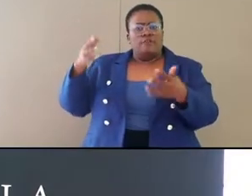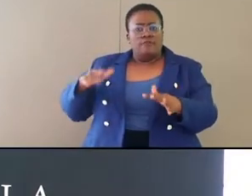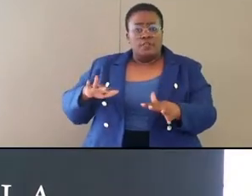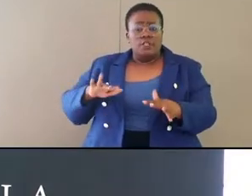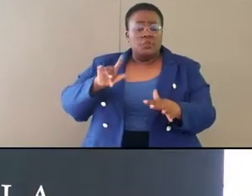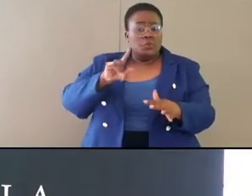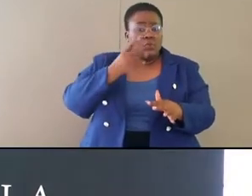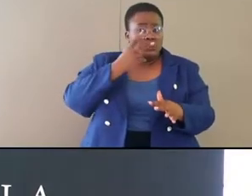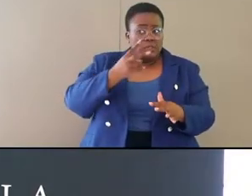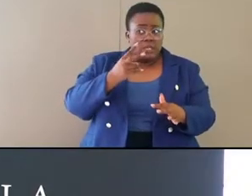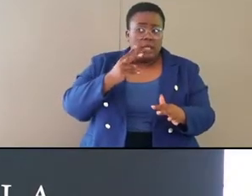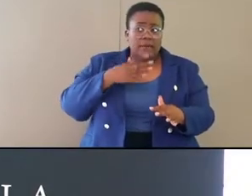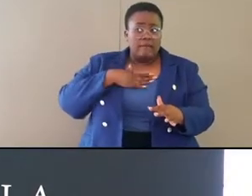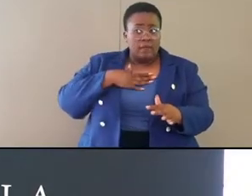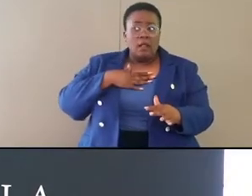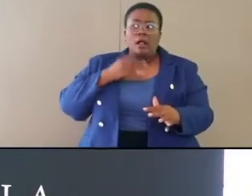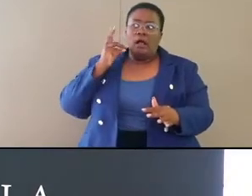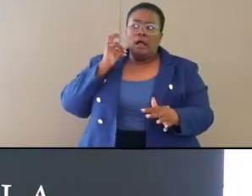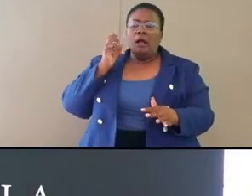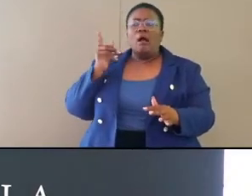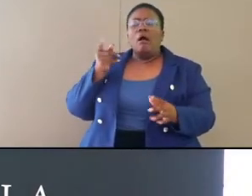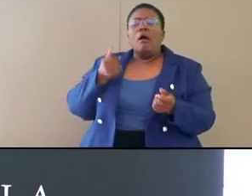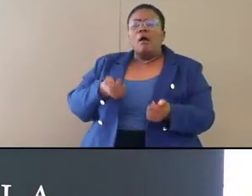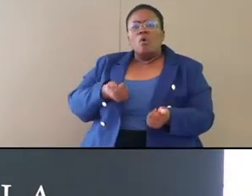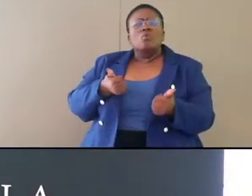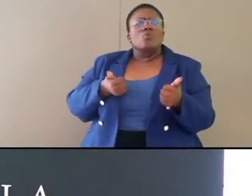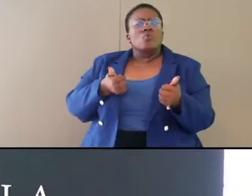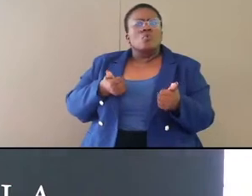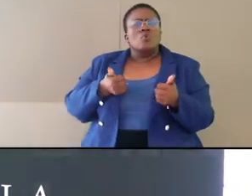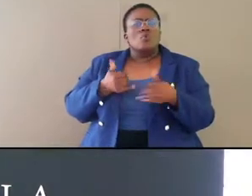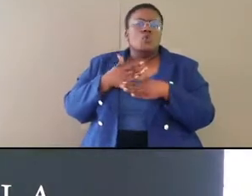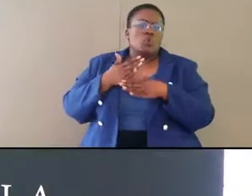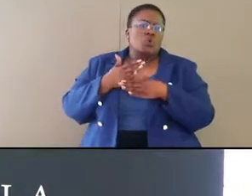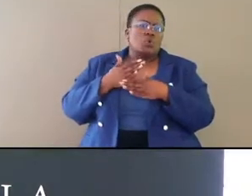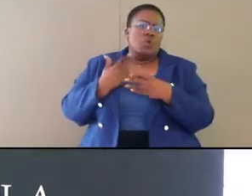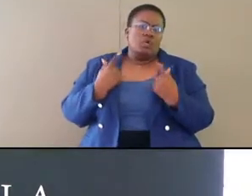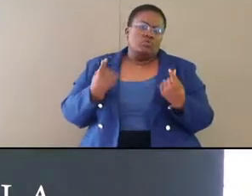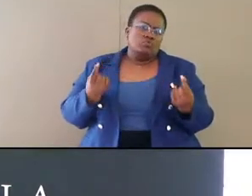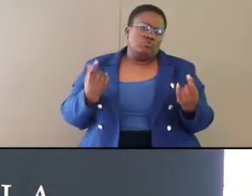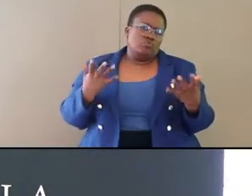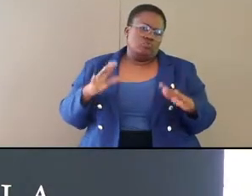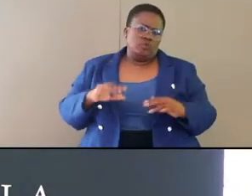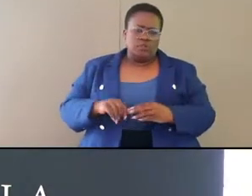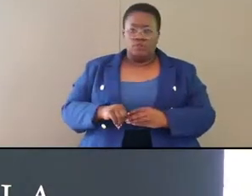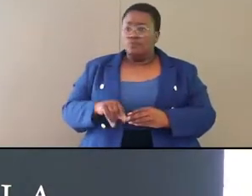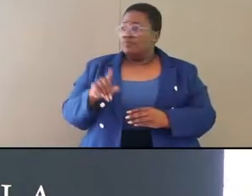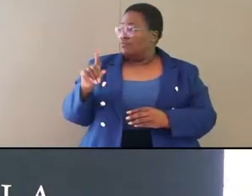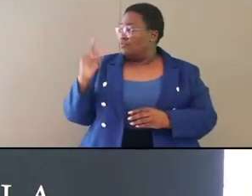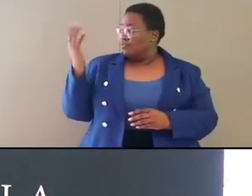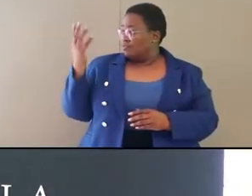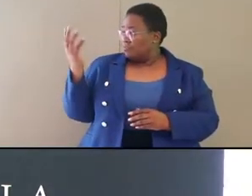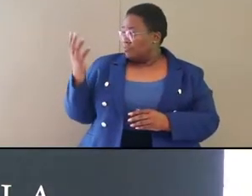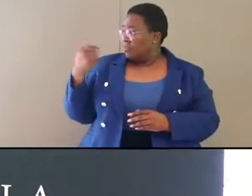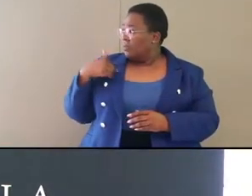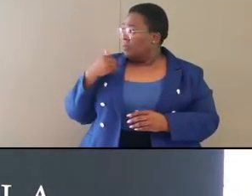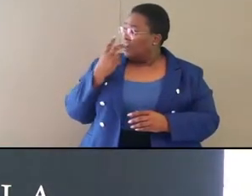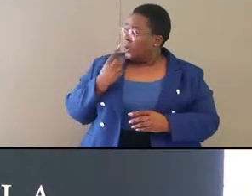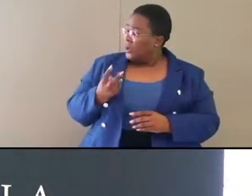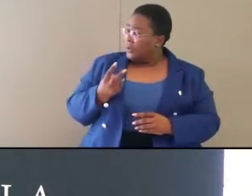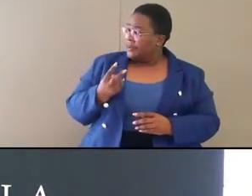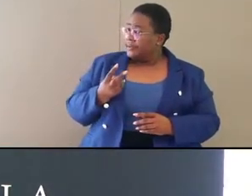hear that this was a very good piece of work that was done. And as you were busy presenting, I was looking at